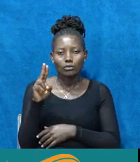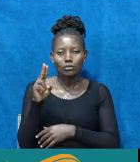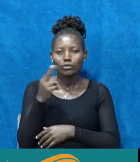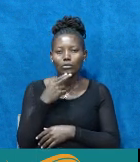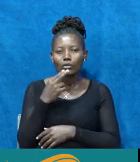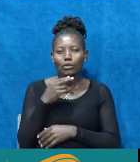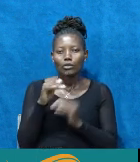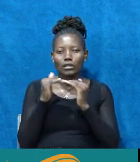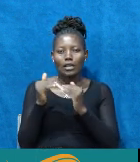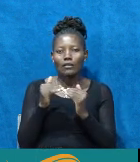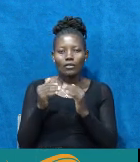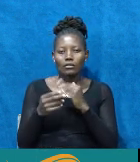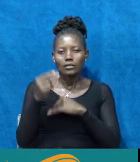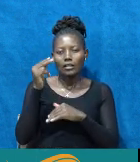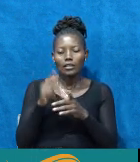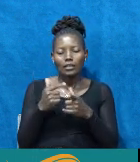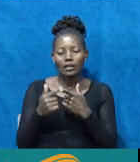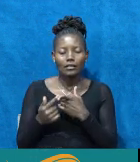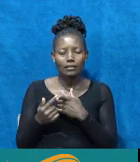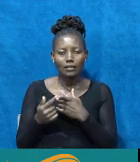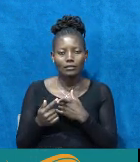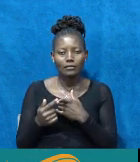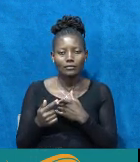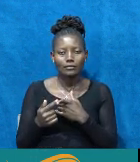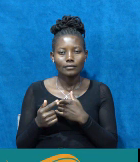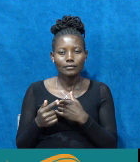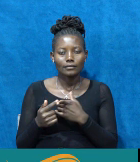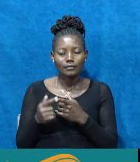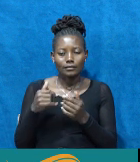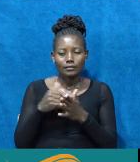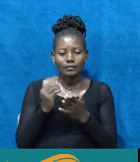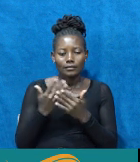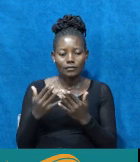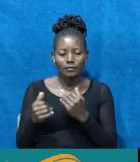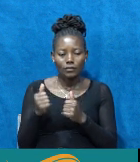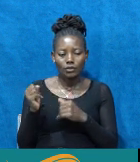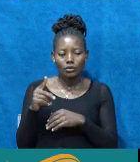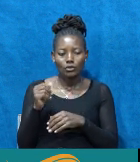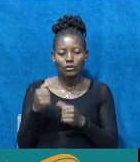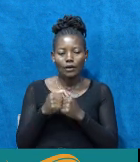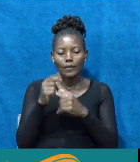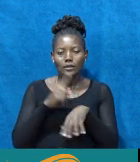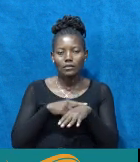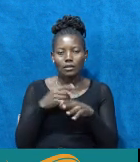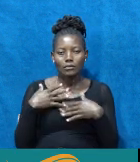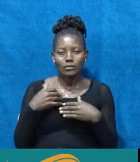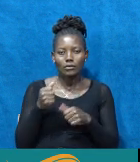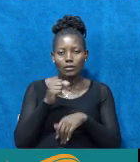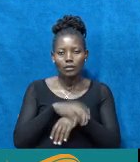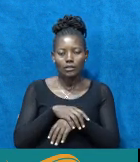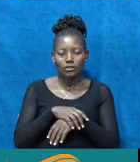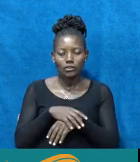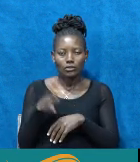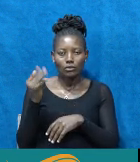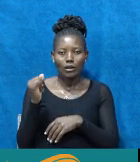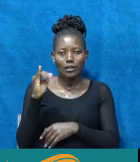when glucose levels are very high, then you'll find that they trigger inflammation, which is not something we need happening